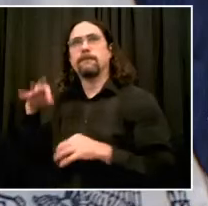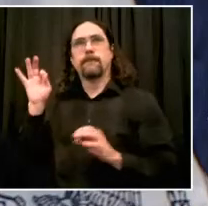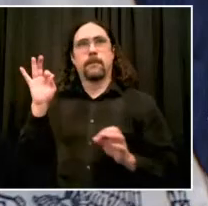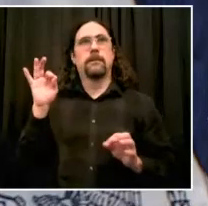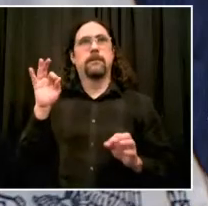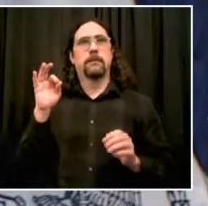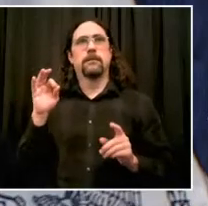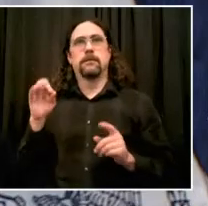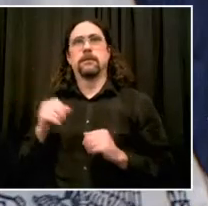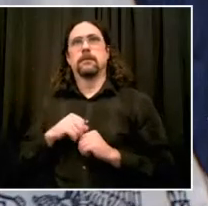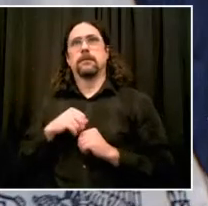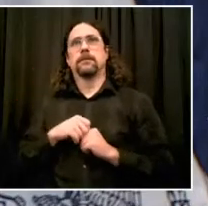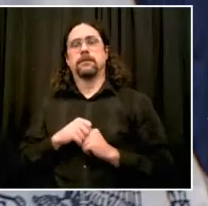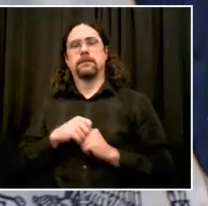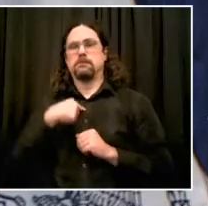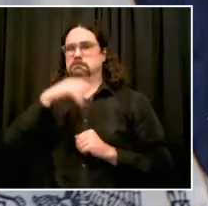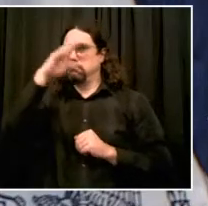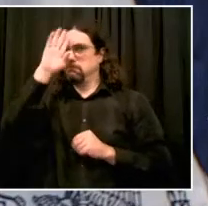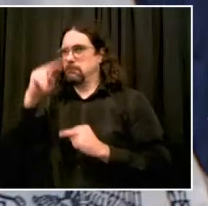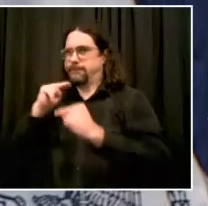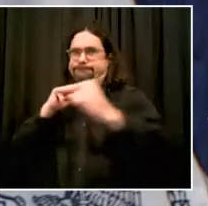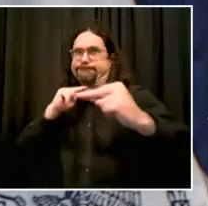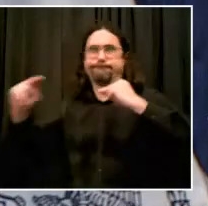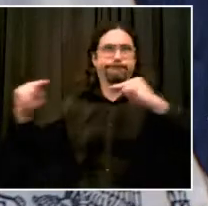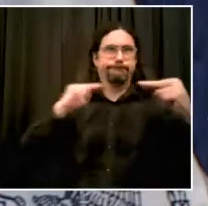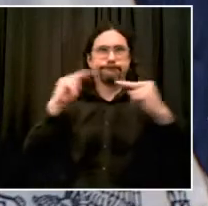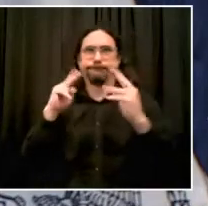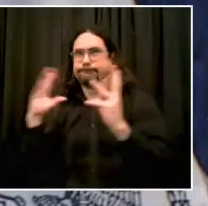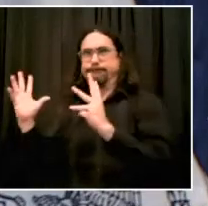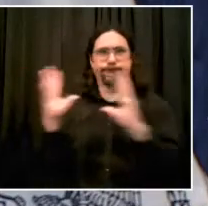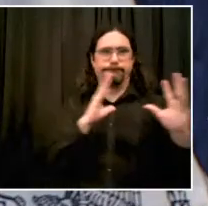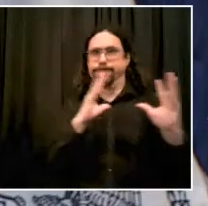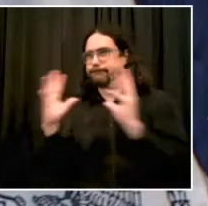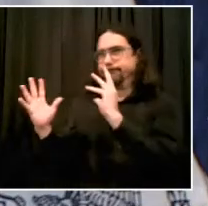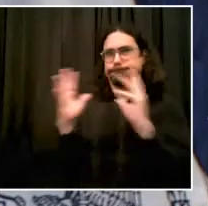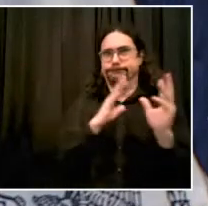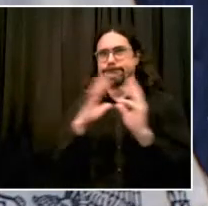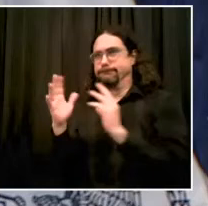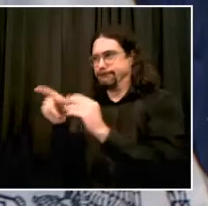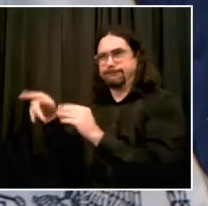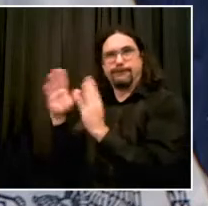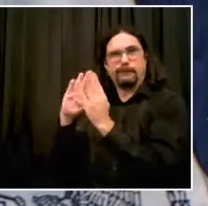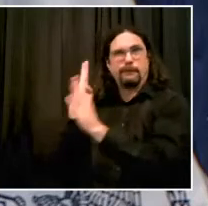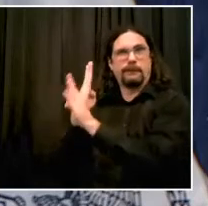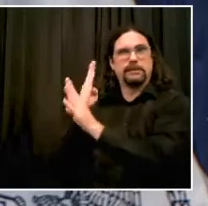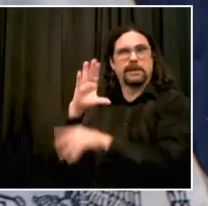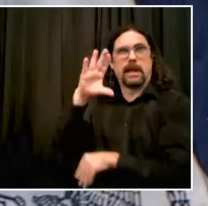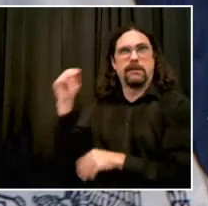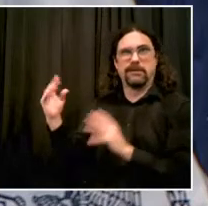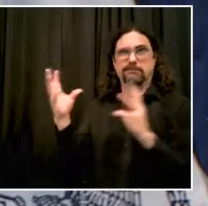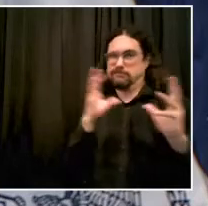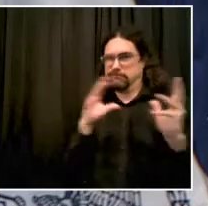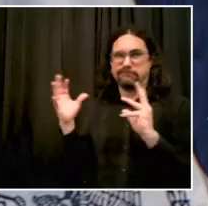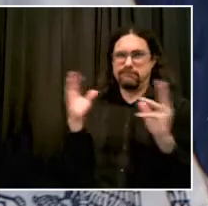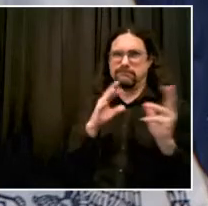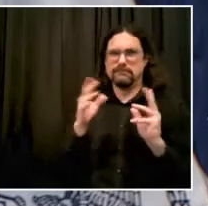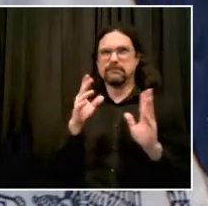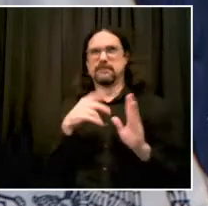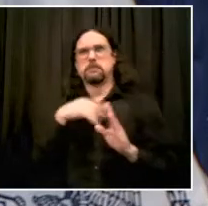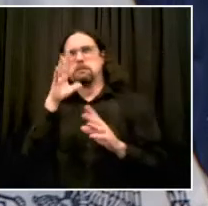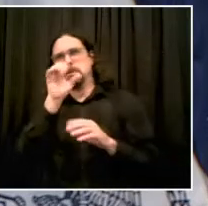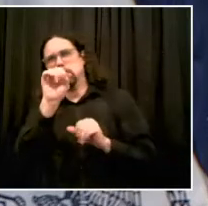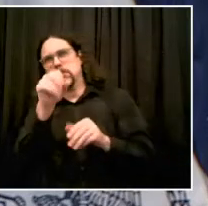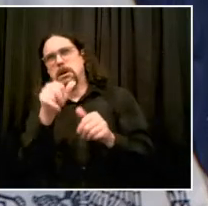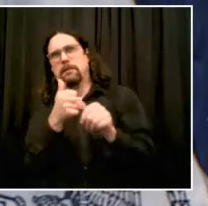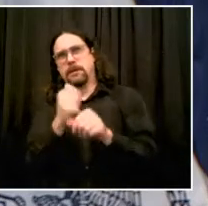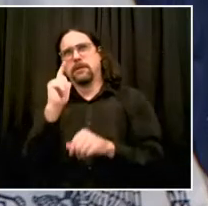early on was what's a fair level of payment in light of the fact that the schools weren't open, and we've been very rigorous about that